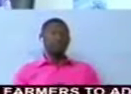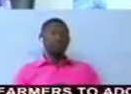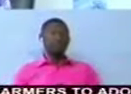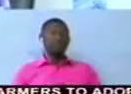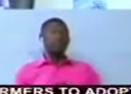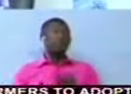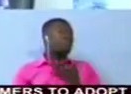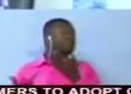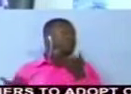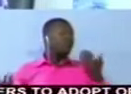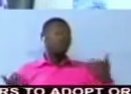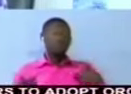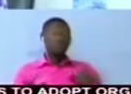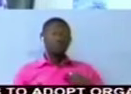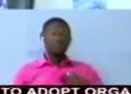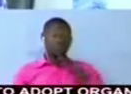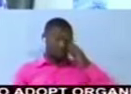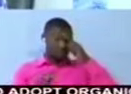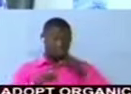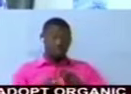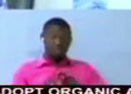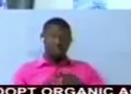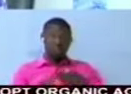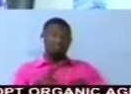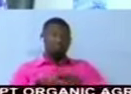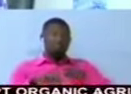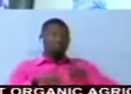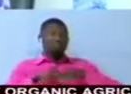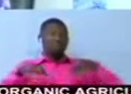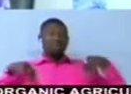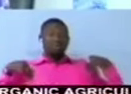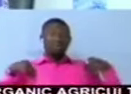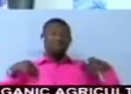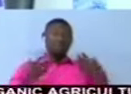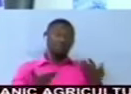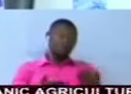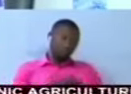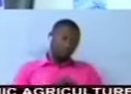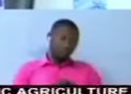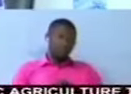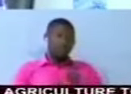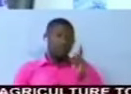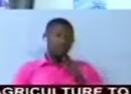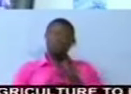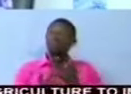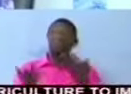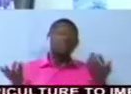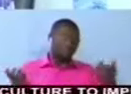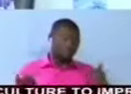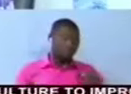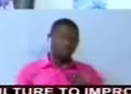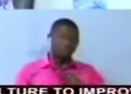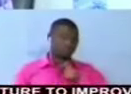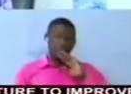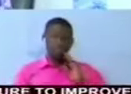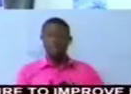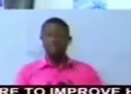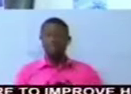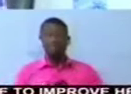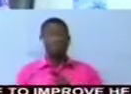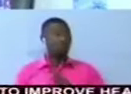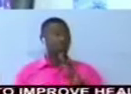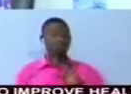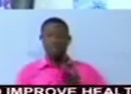those who gave me respect start to withdraw. Way ñu bari gomuñ ko. Why some also didn't believe in it. Ñi ma xam